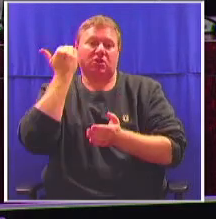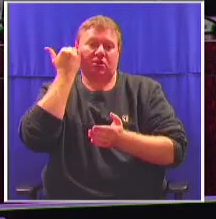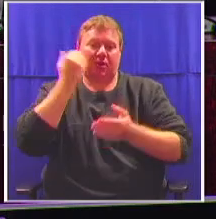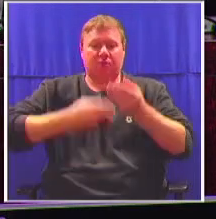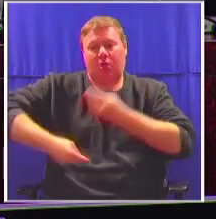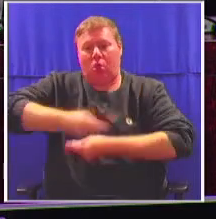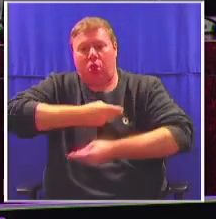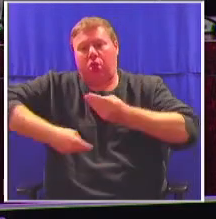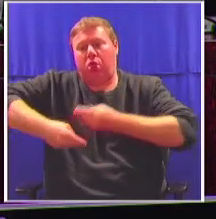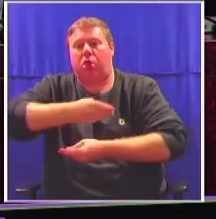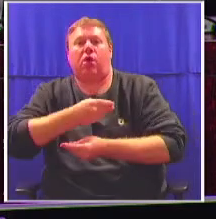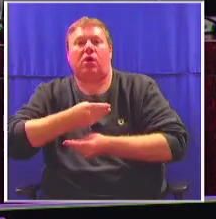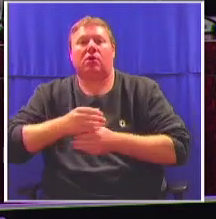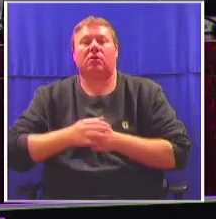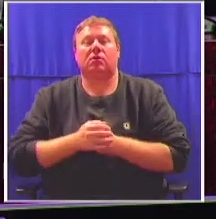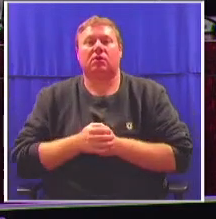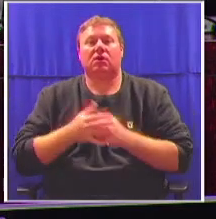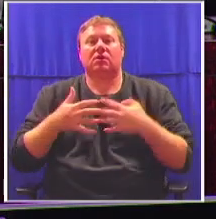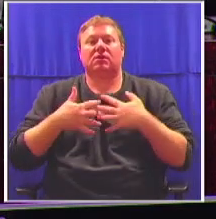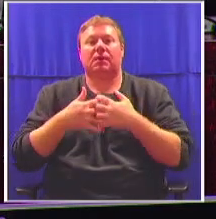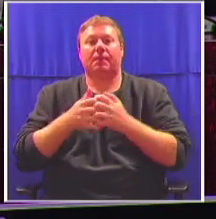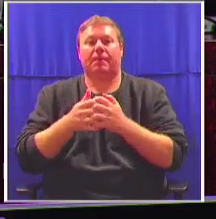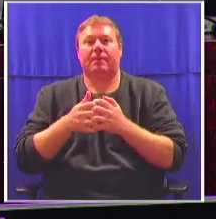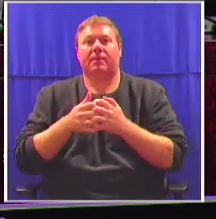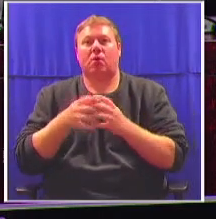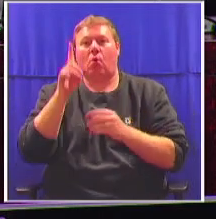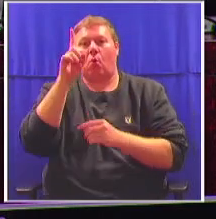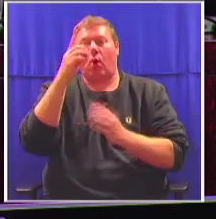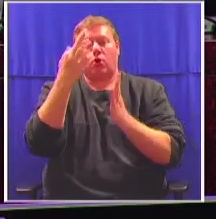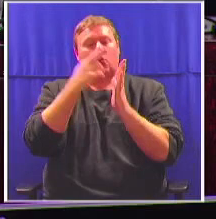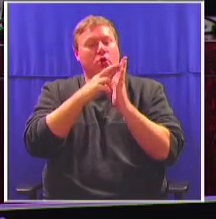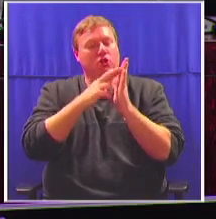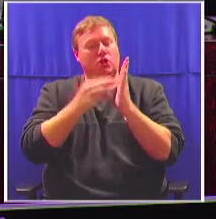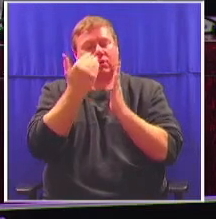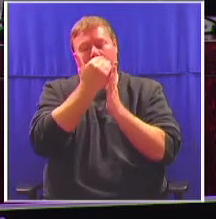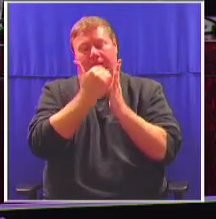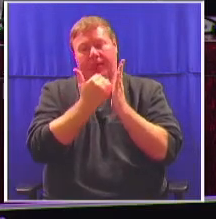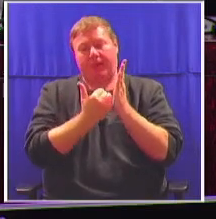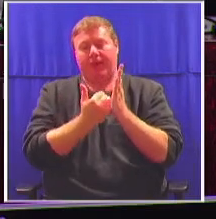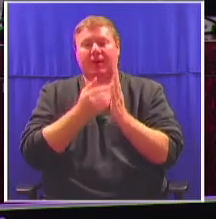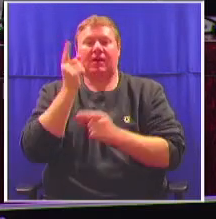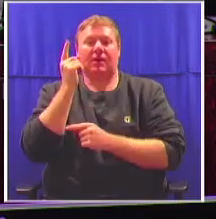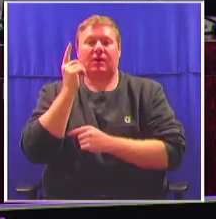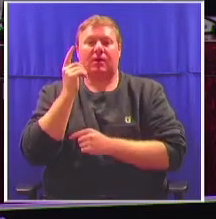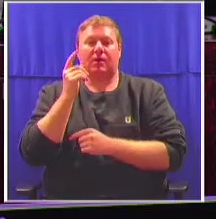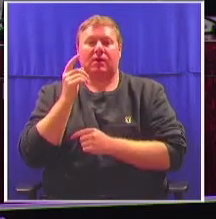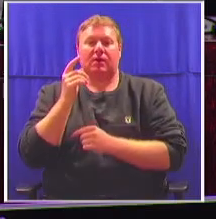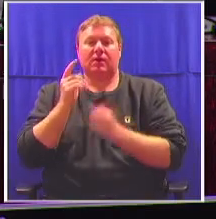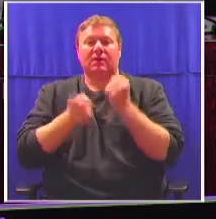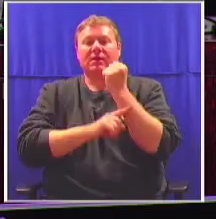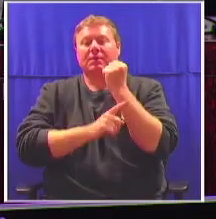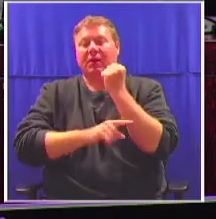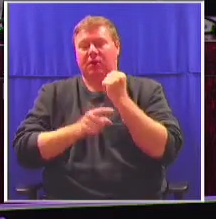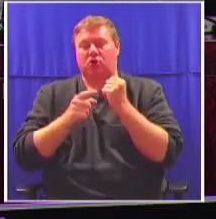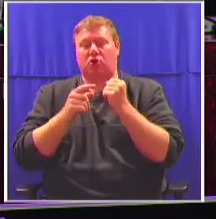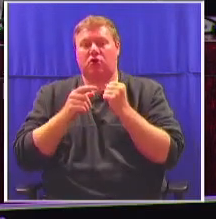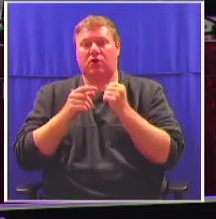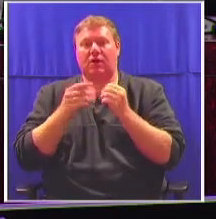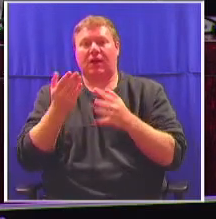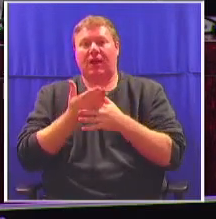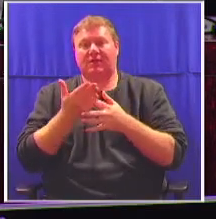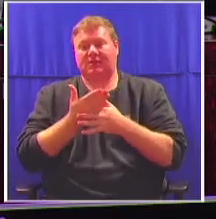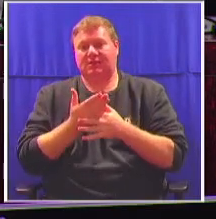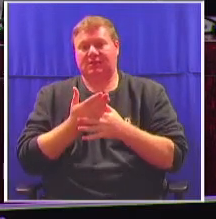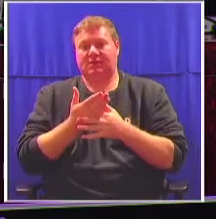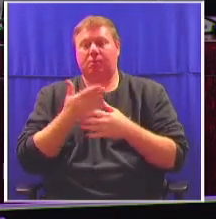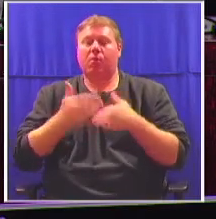prioritized the establishment of a single register for disciplinary cases and processes across spheres of